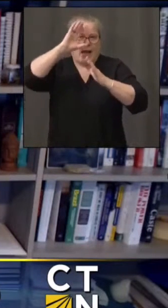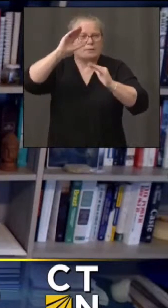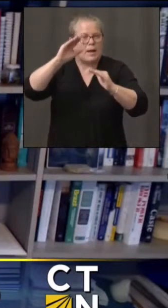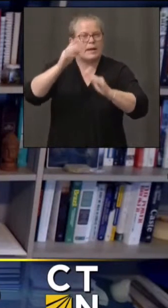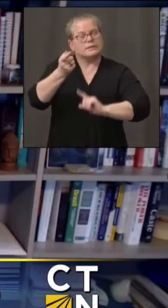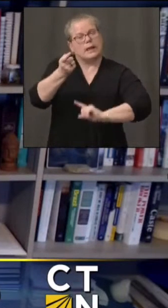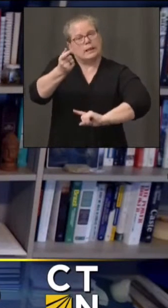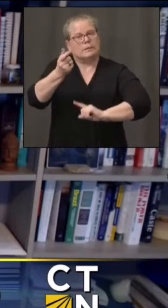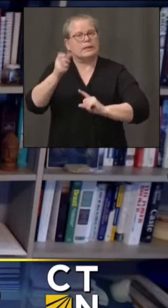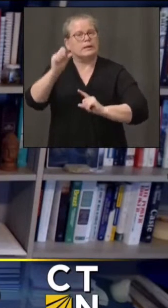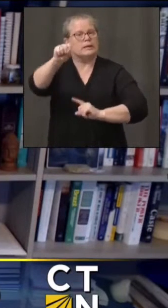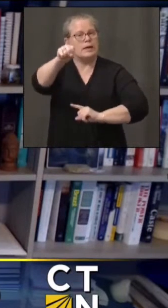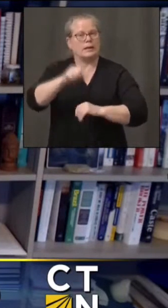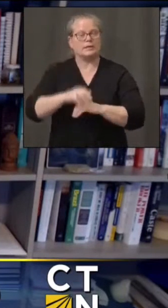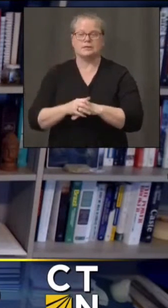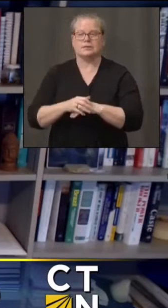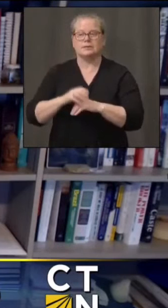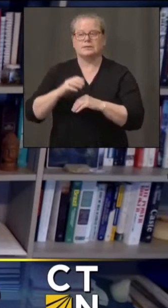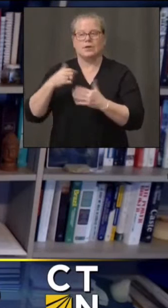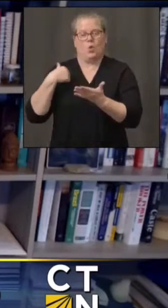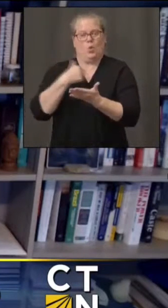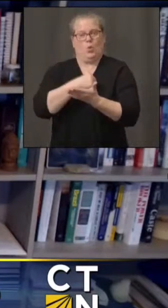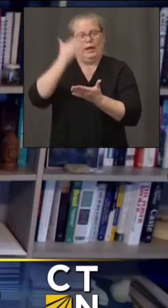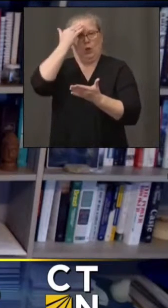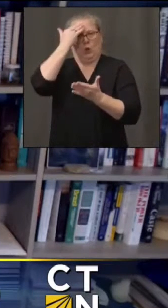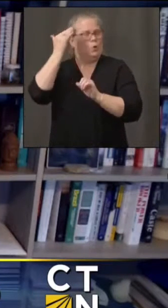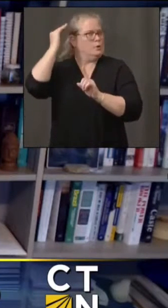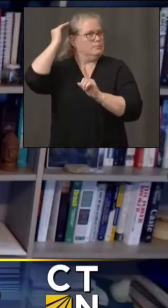gradually opening as we open